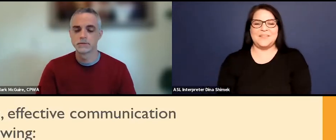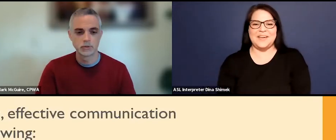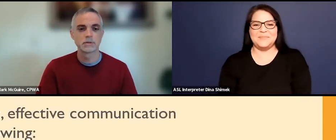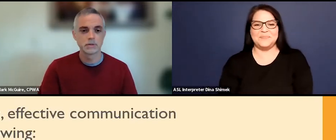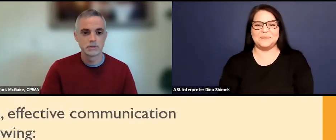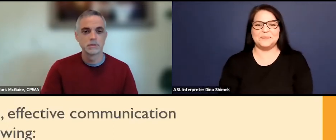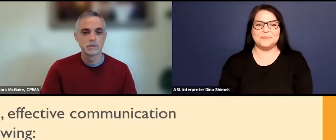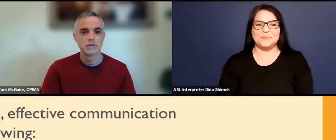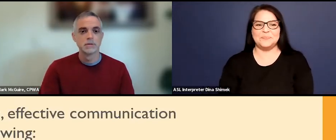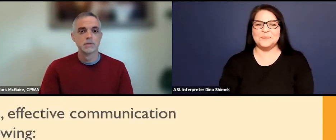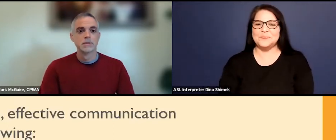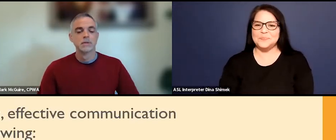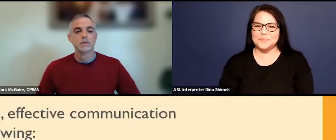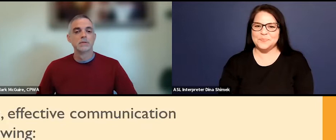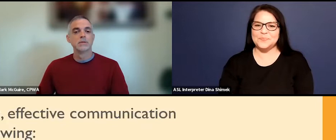Okay.